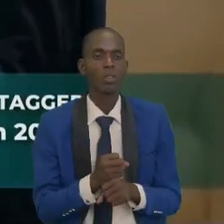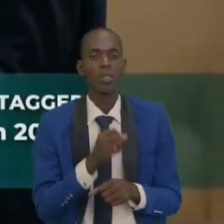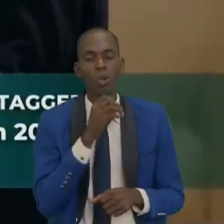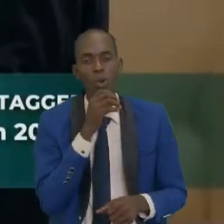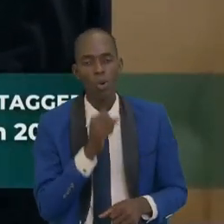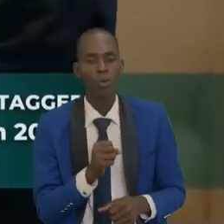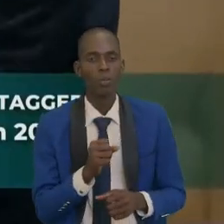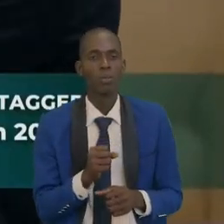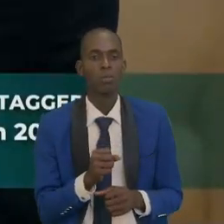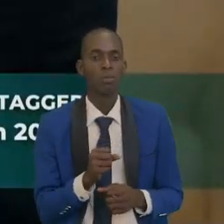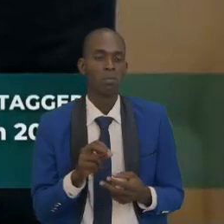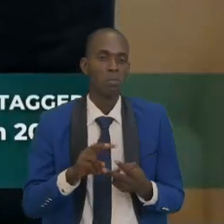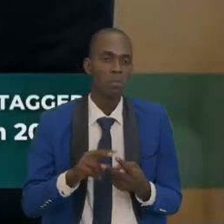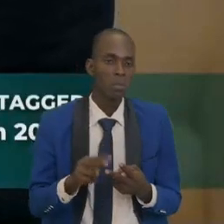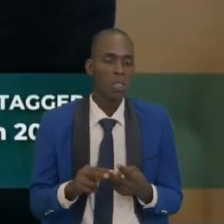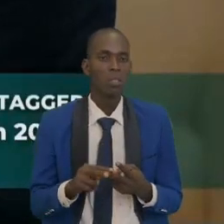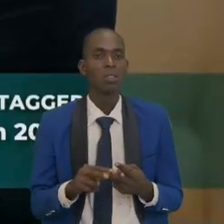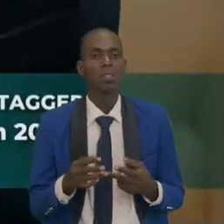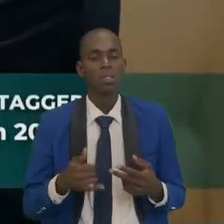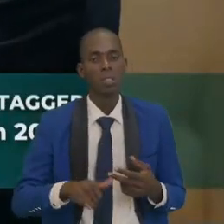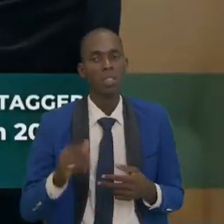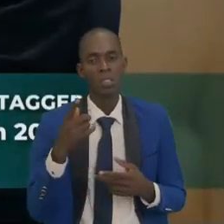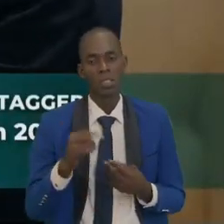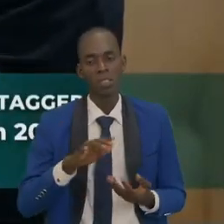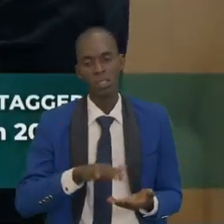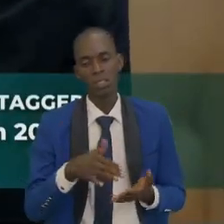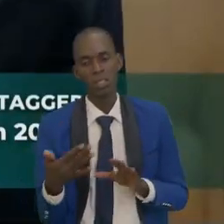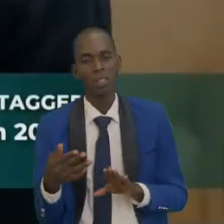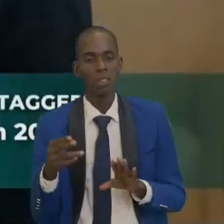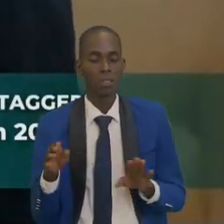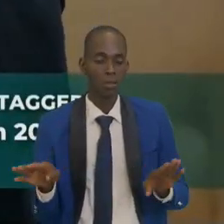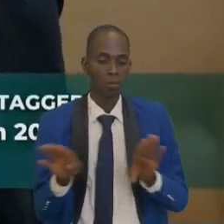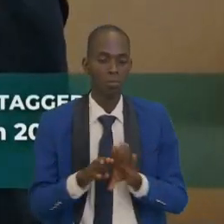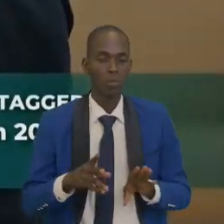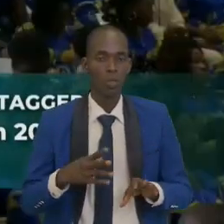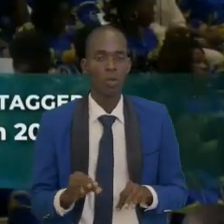not that yet the deadness of Sia's womb